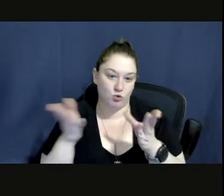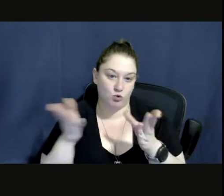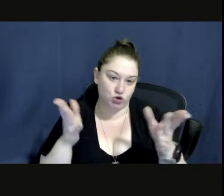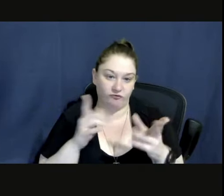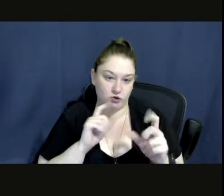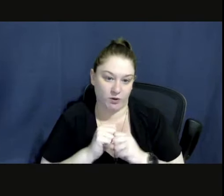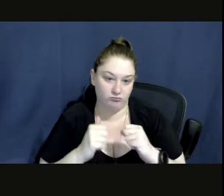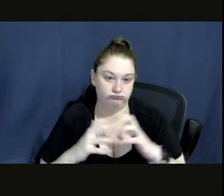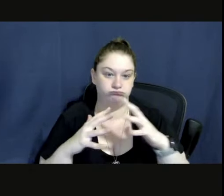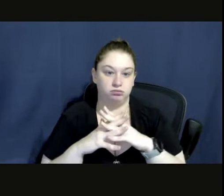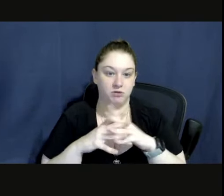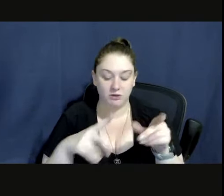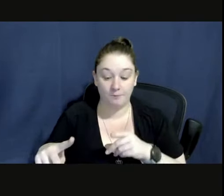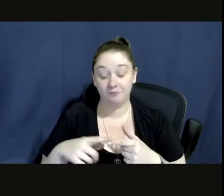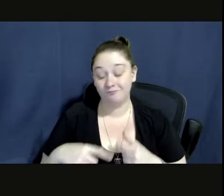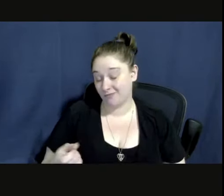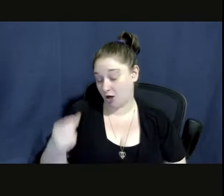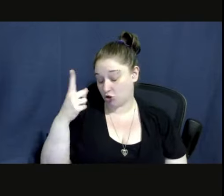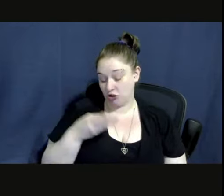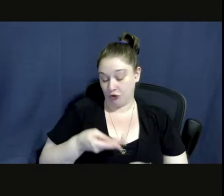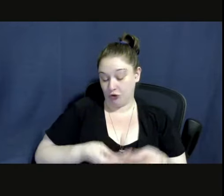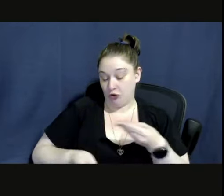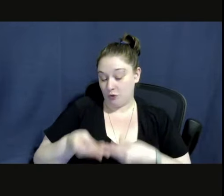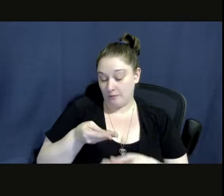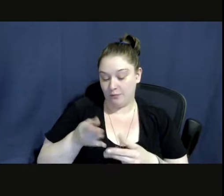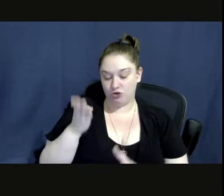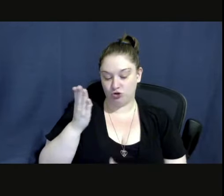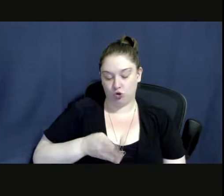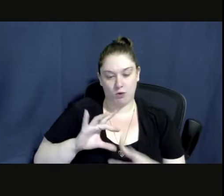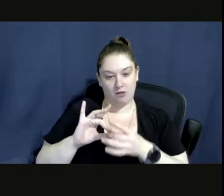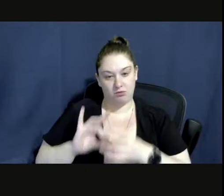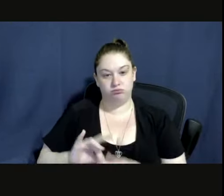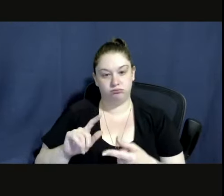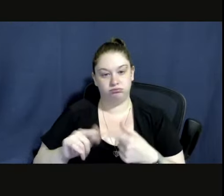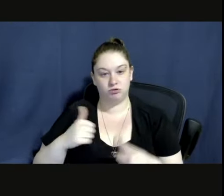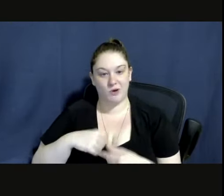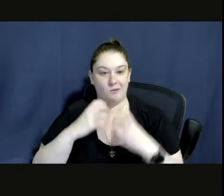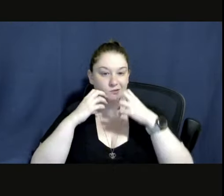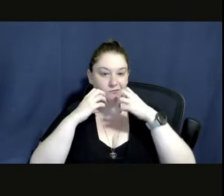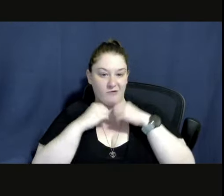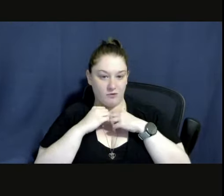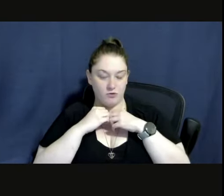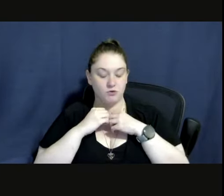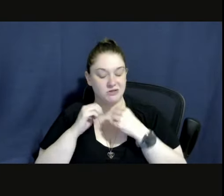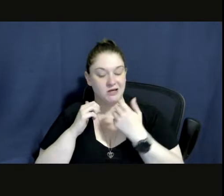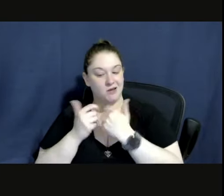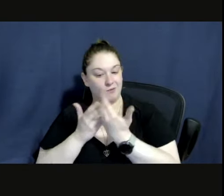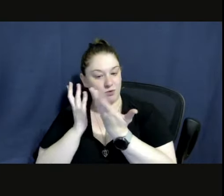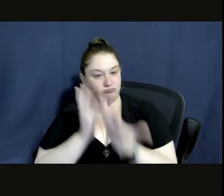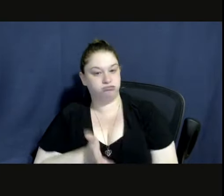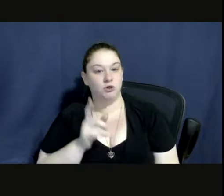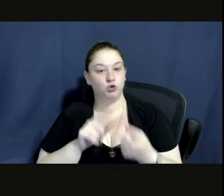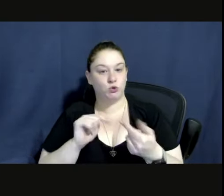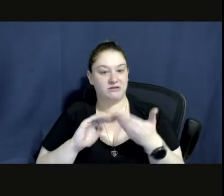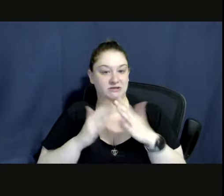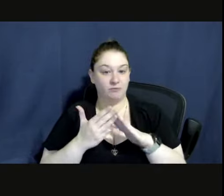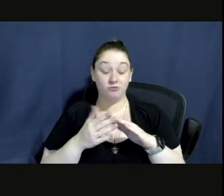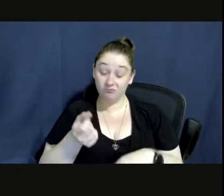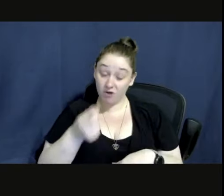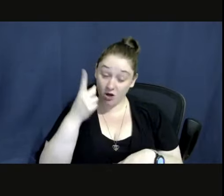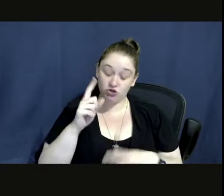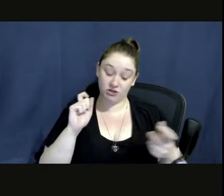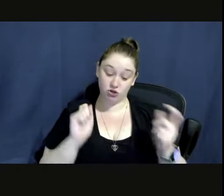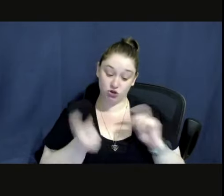I know that our budget is a direct reflection of our values and the values we deliver to this community. And I also understand that changing the budget